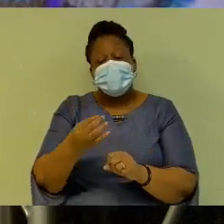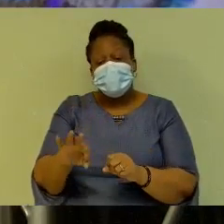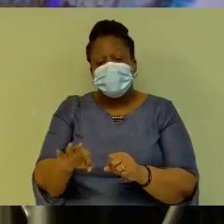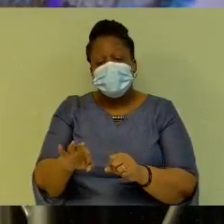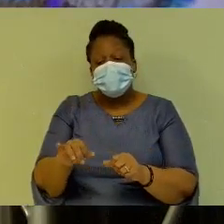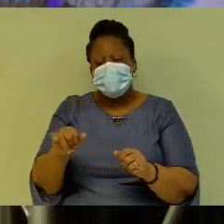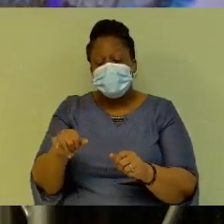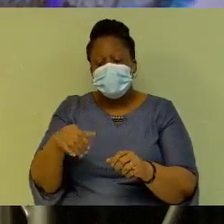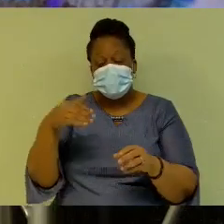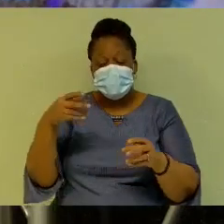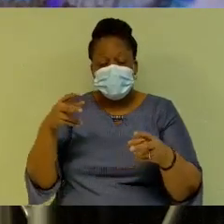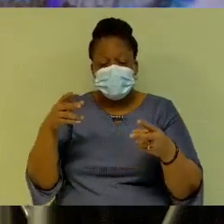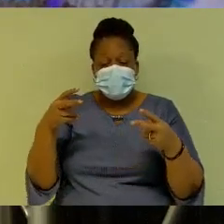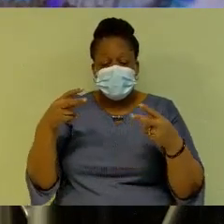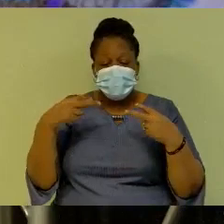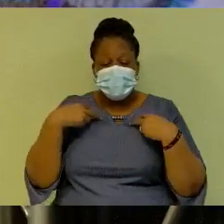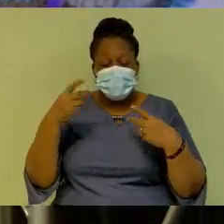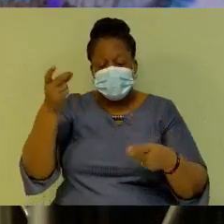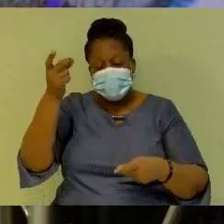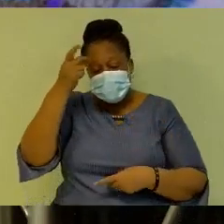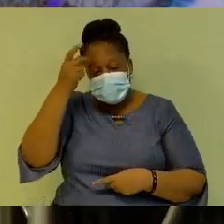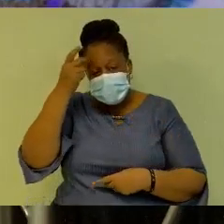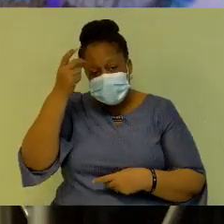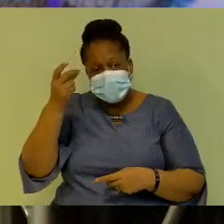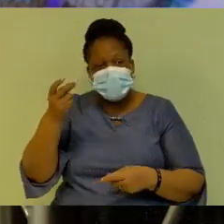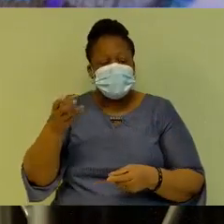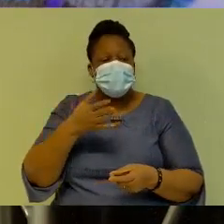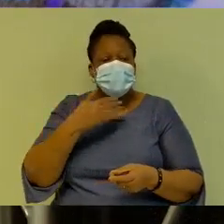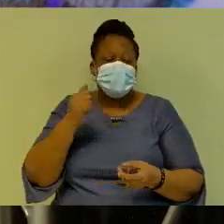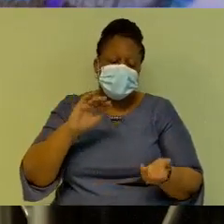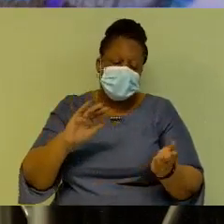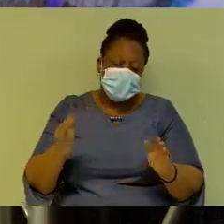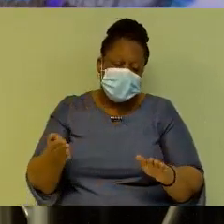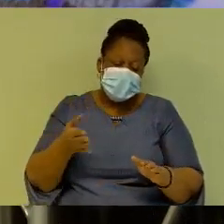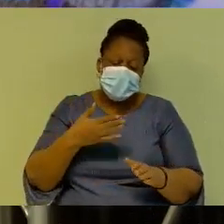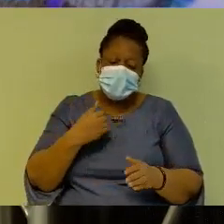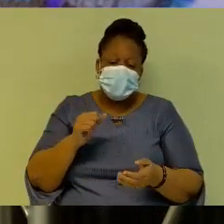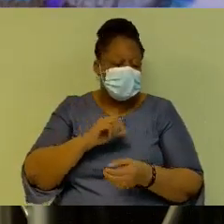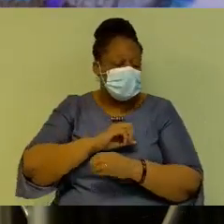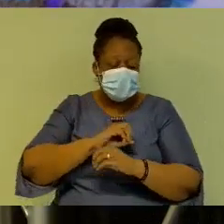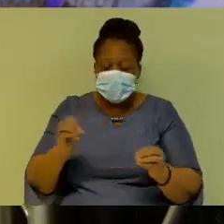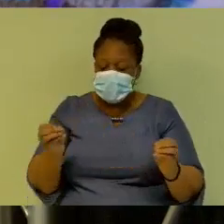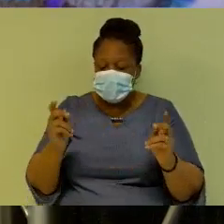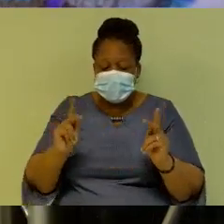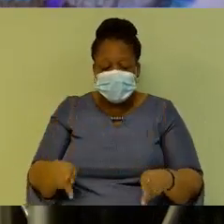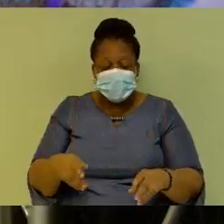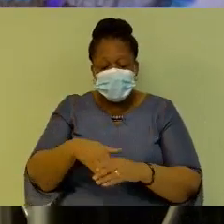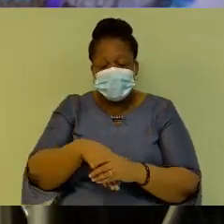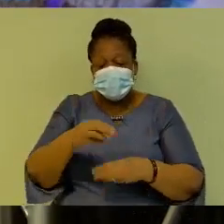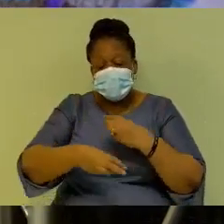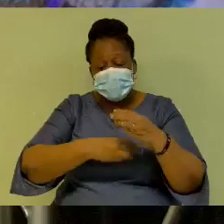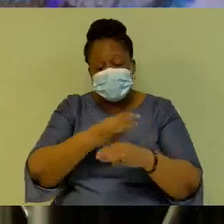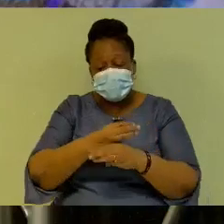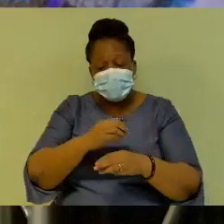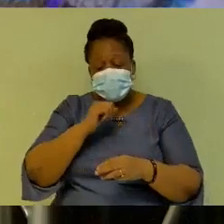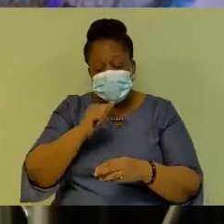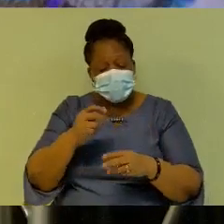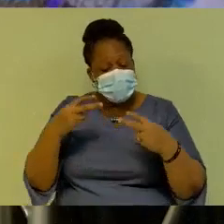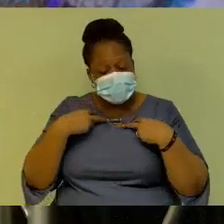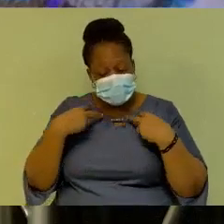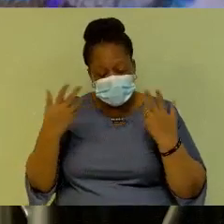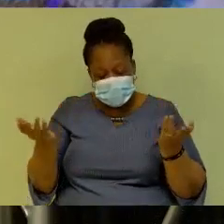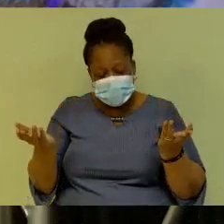infection, disease, death, and disruption that has left no region of the world unscathed. Thankfully for